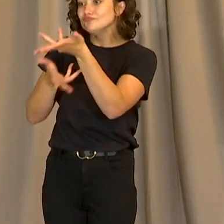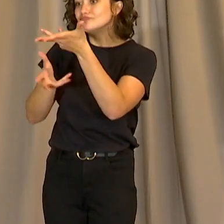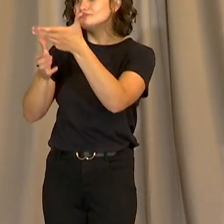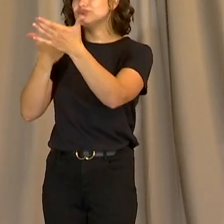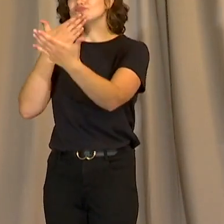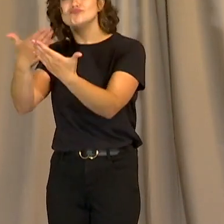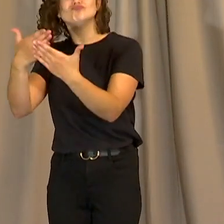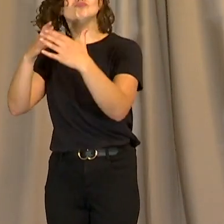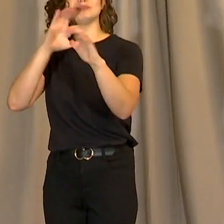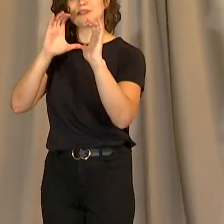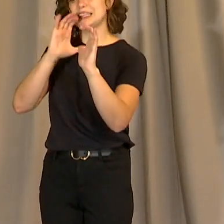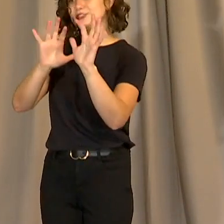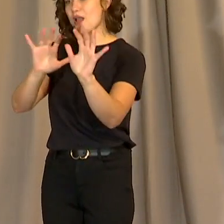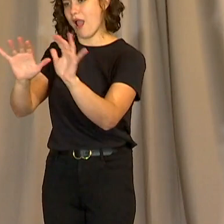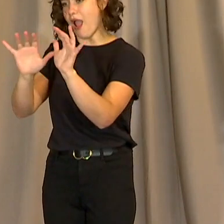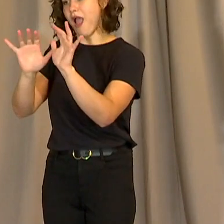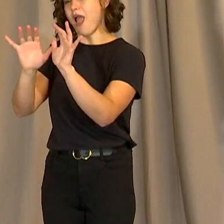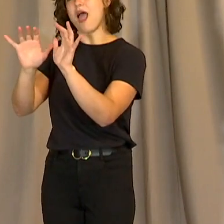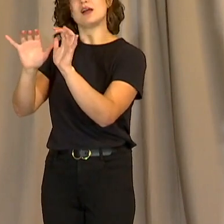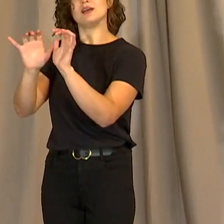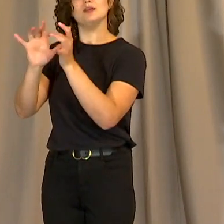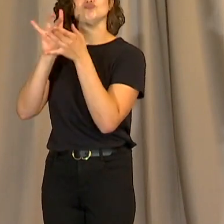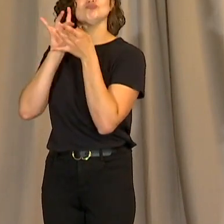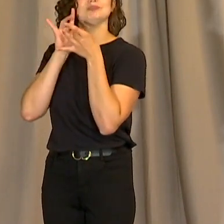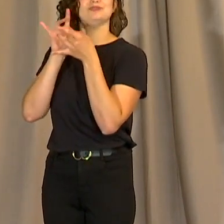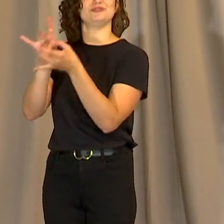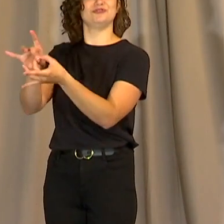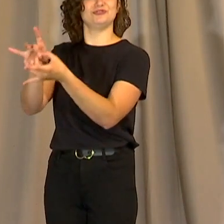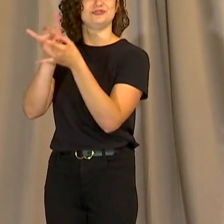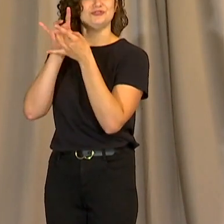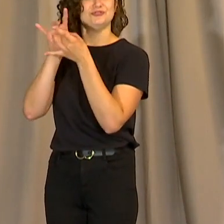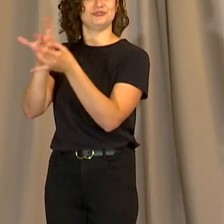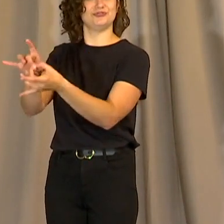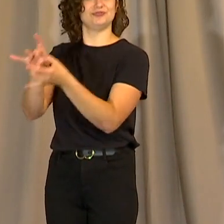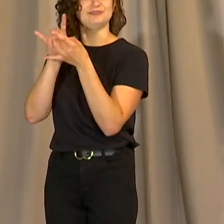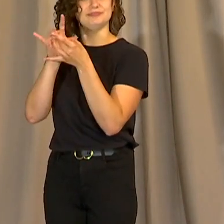and are able to build relationships, because, again,